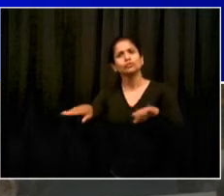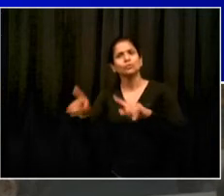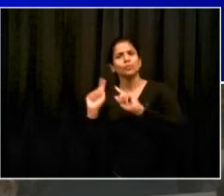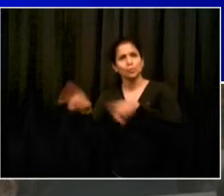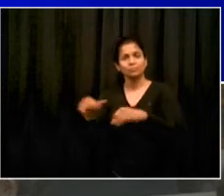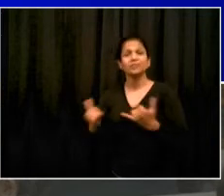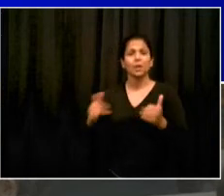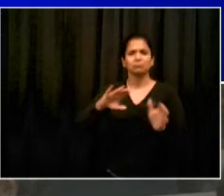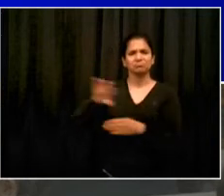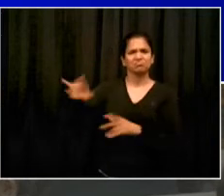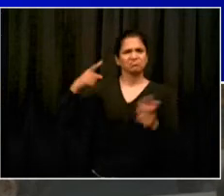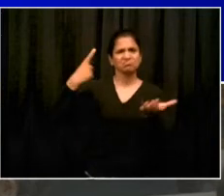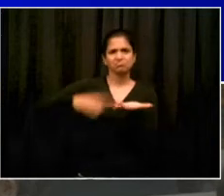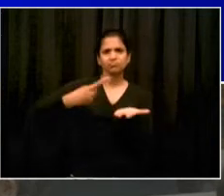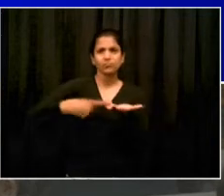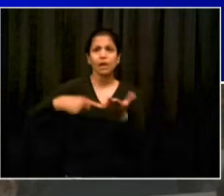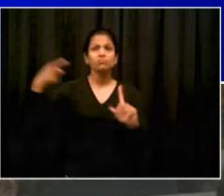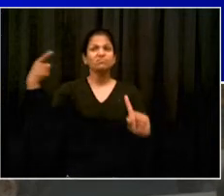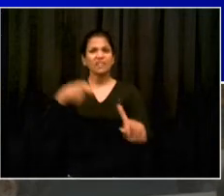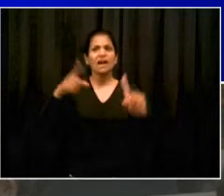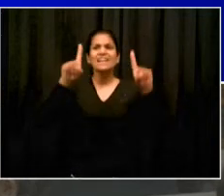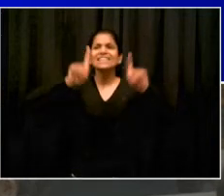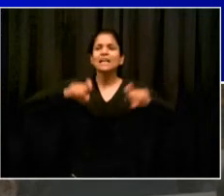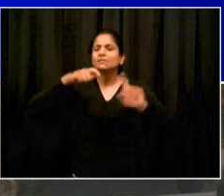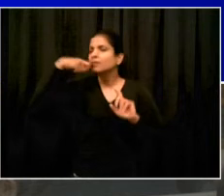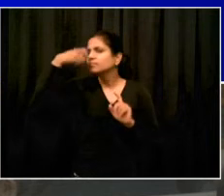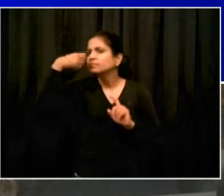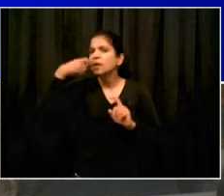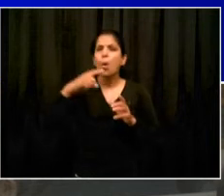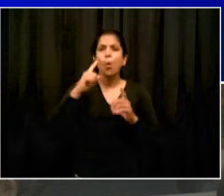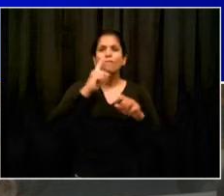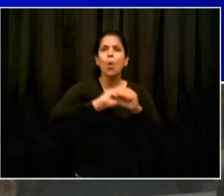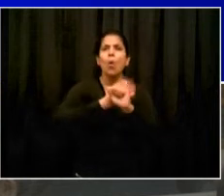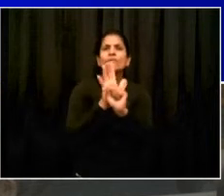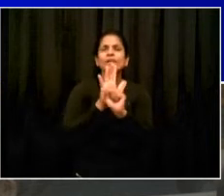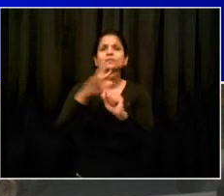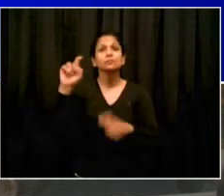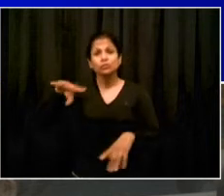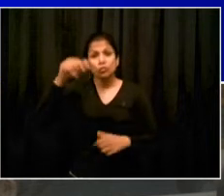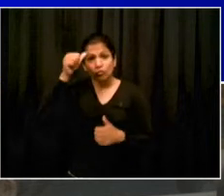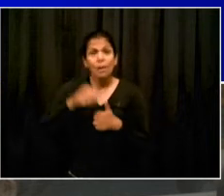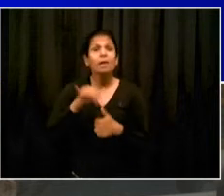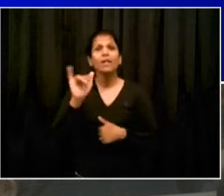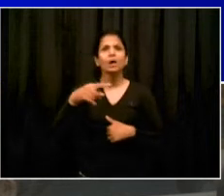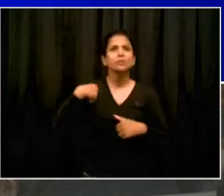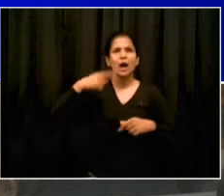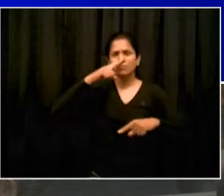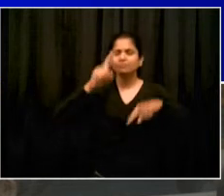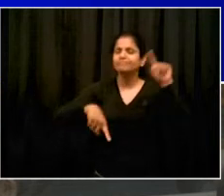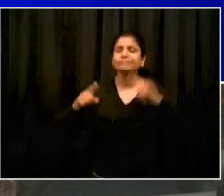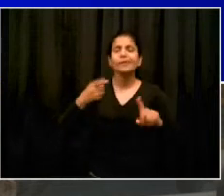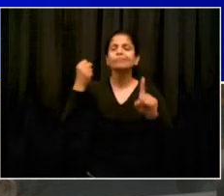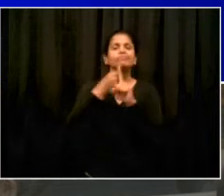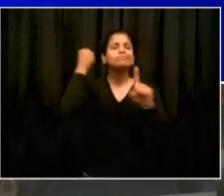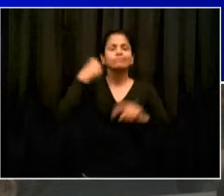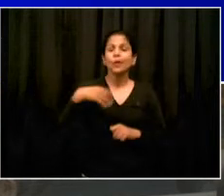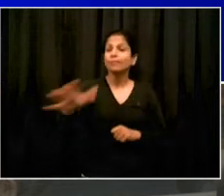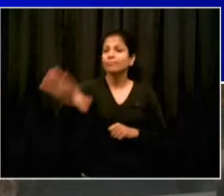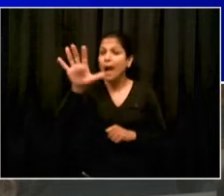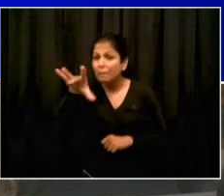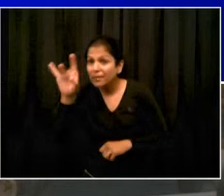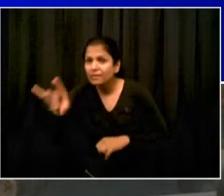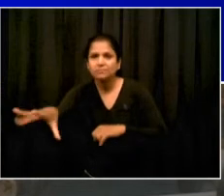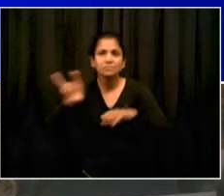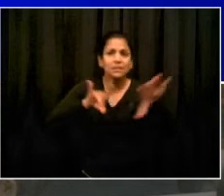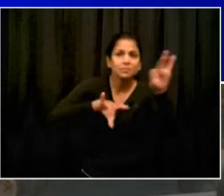staff, everyone. So we want to make sure that students are signed up for the testing. Obviously, they need